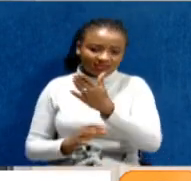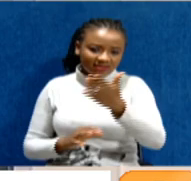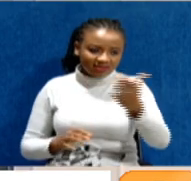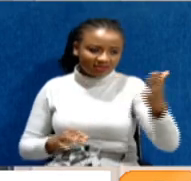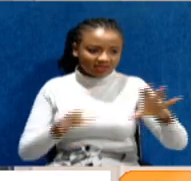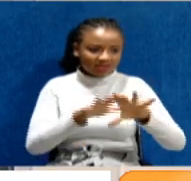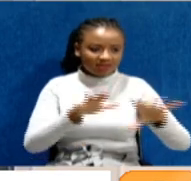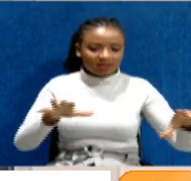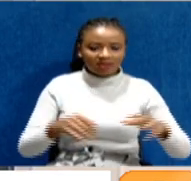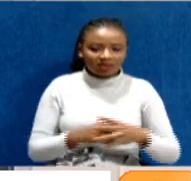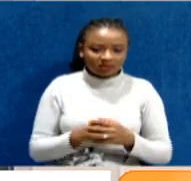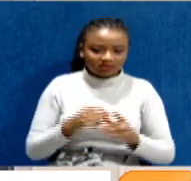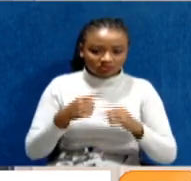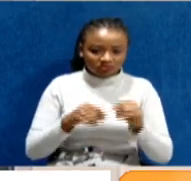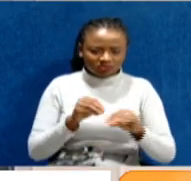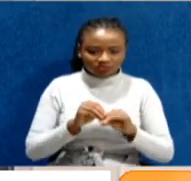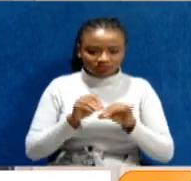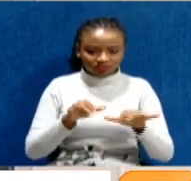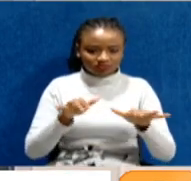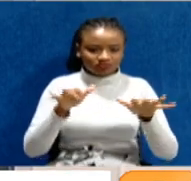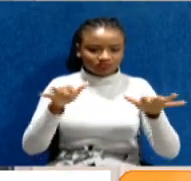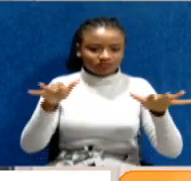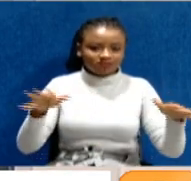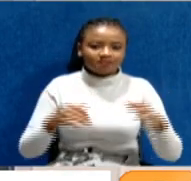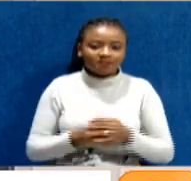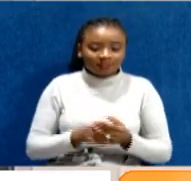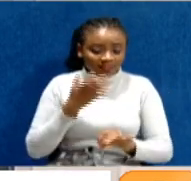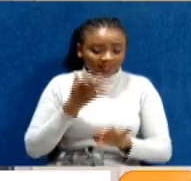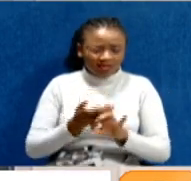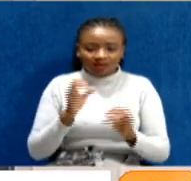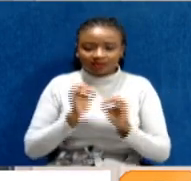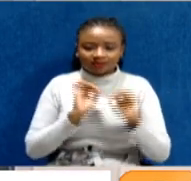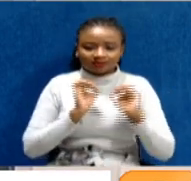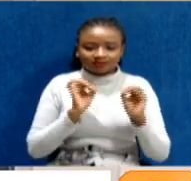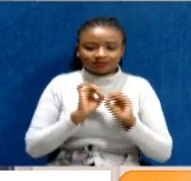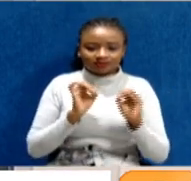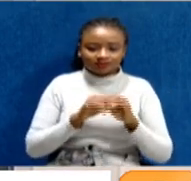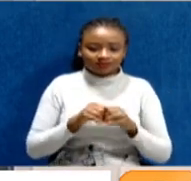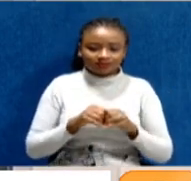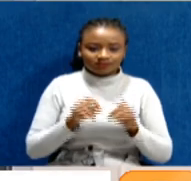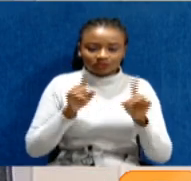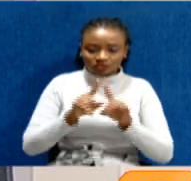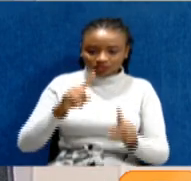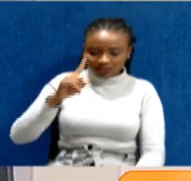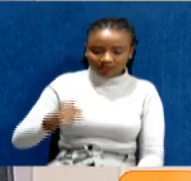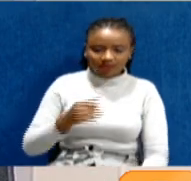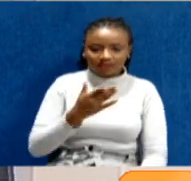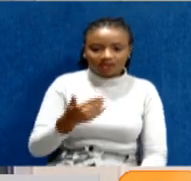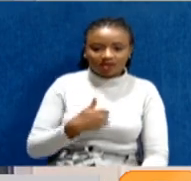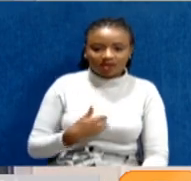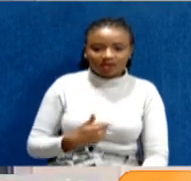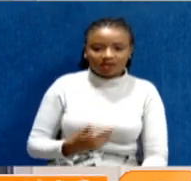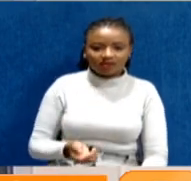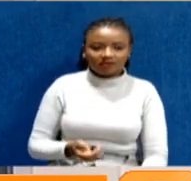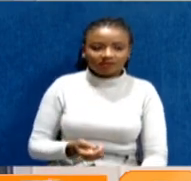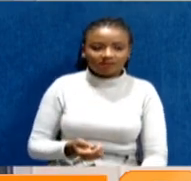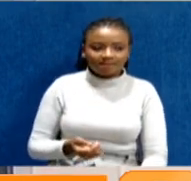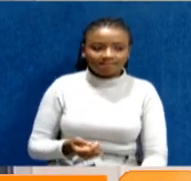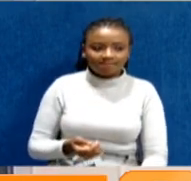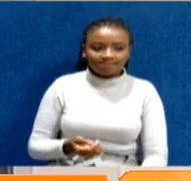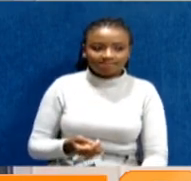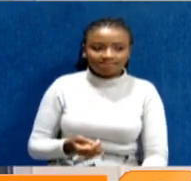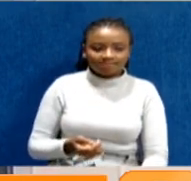organic, it's a growing industry, I can say that, and it's not difficult. The demand is there. We have markets, as